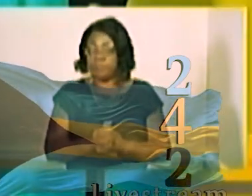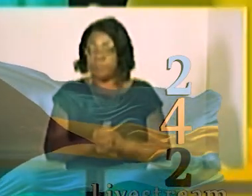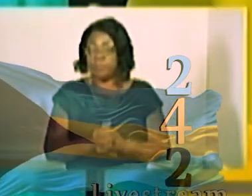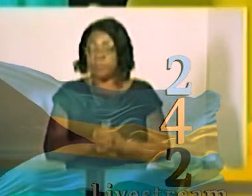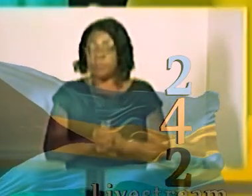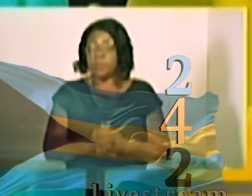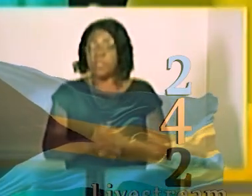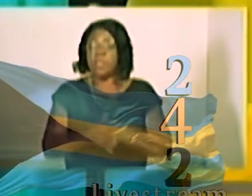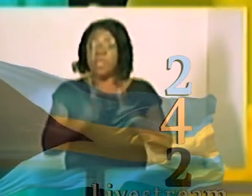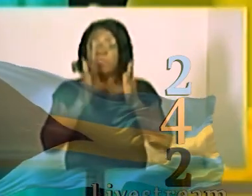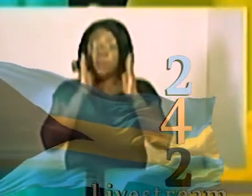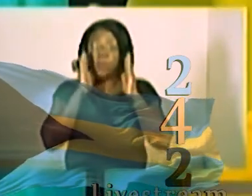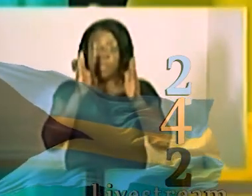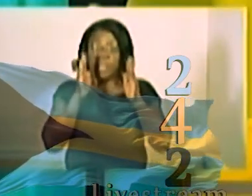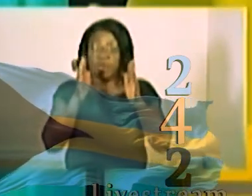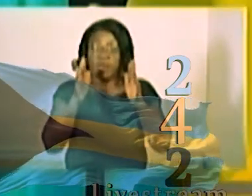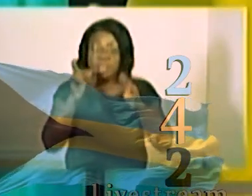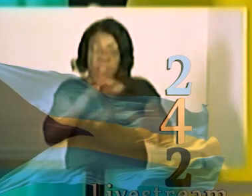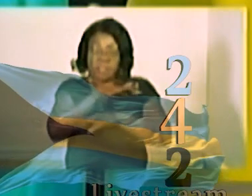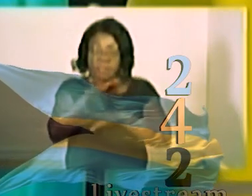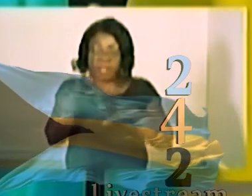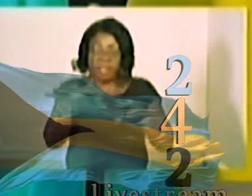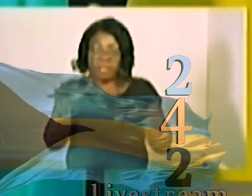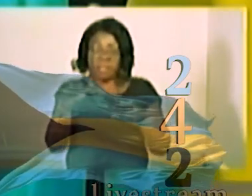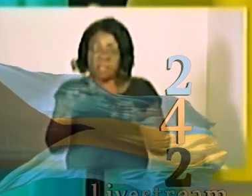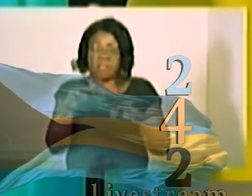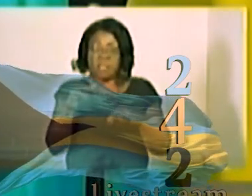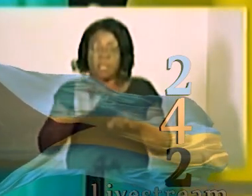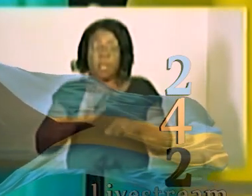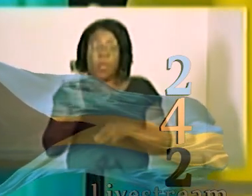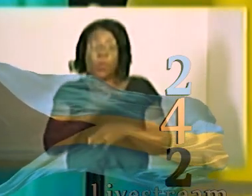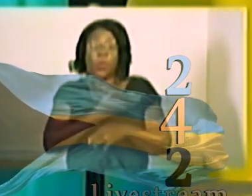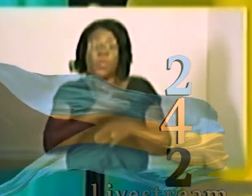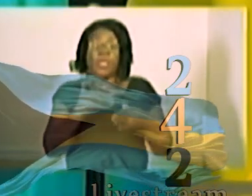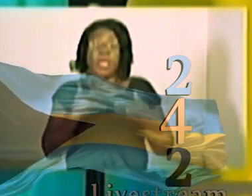The monitoring, the surveillance, we have